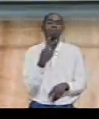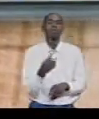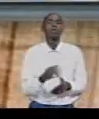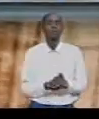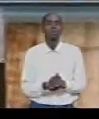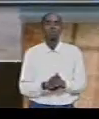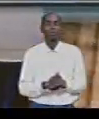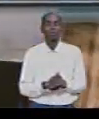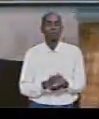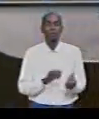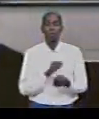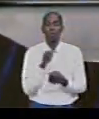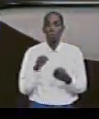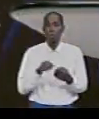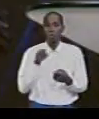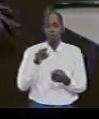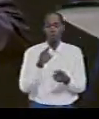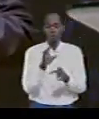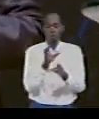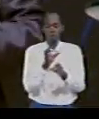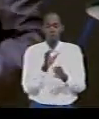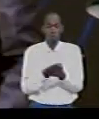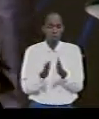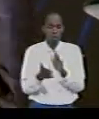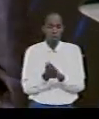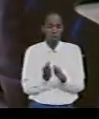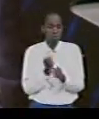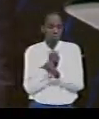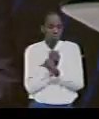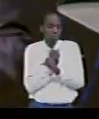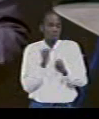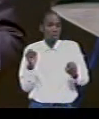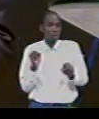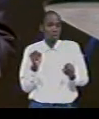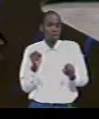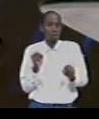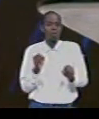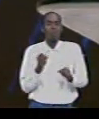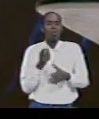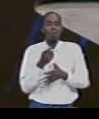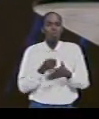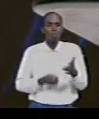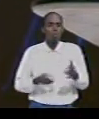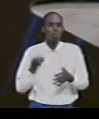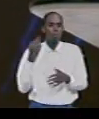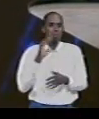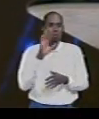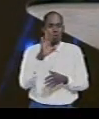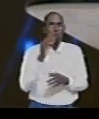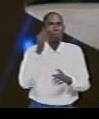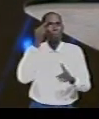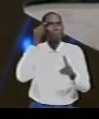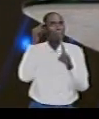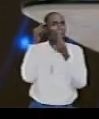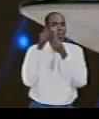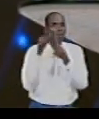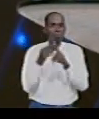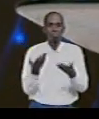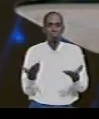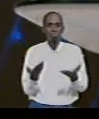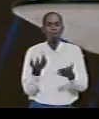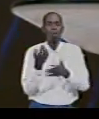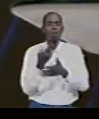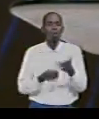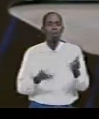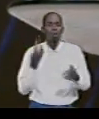When you were saved, what was your passion? What was your pursuit? What was your purpose